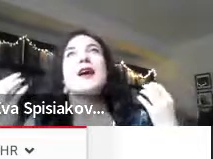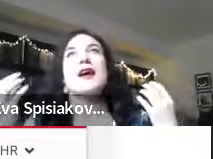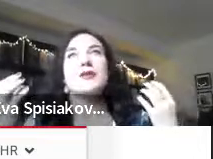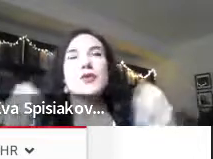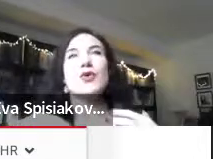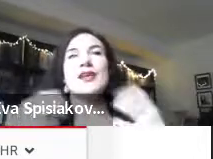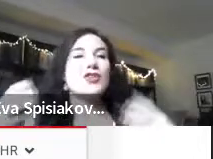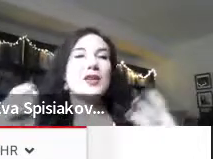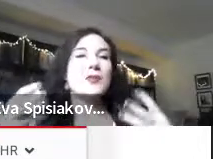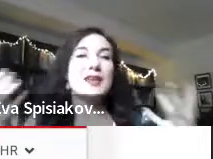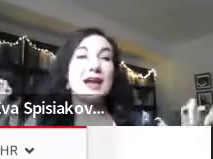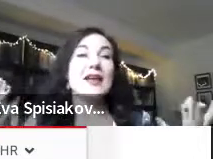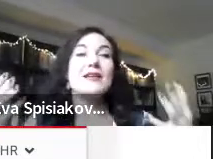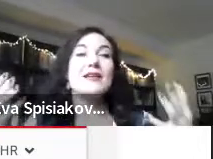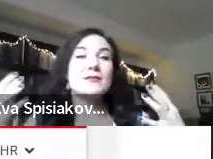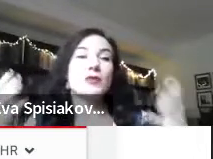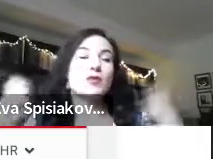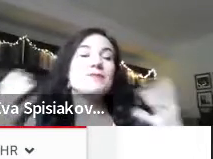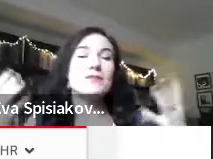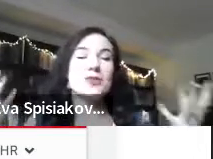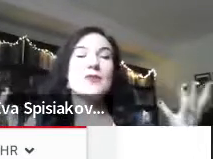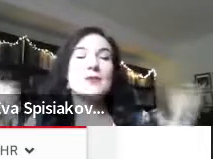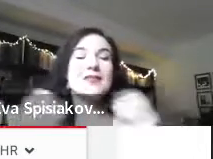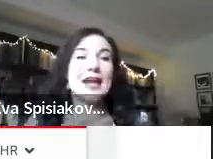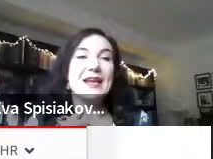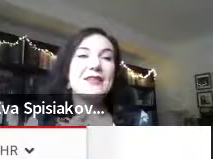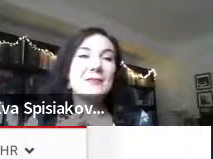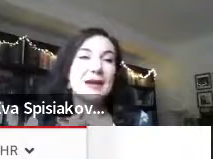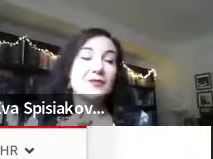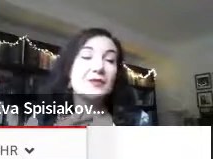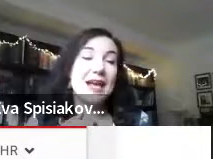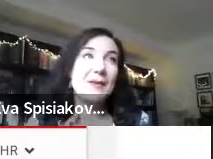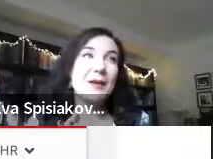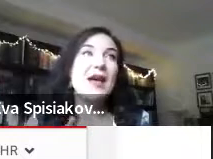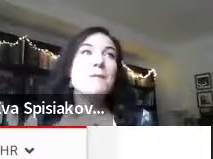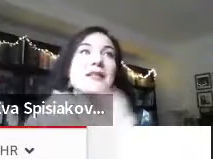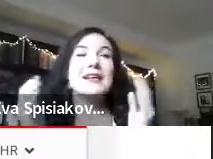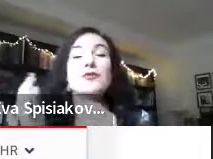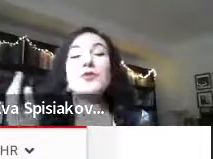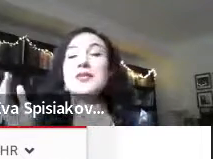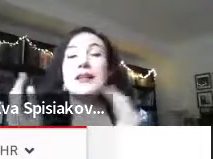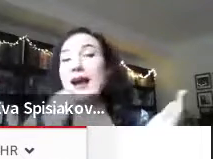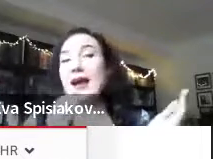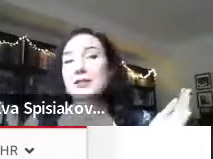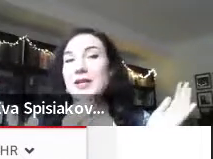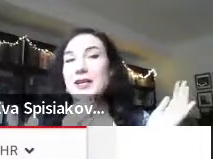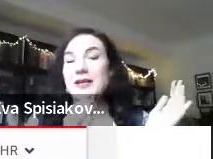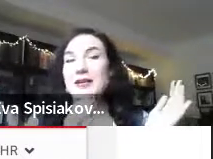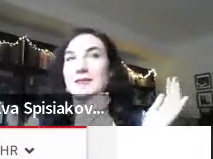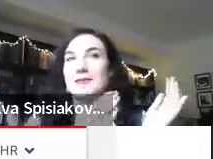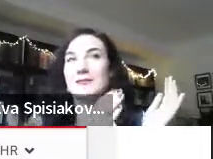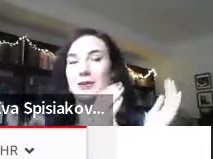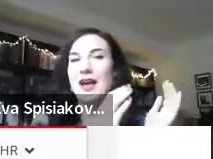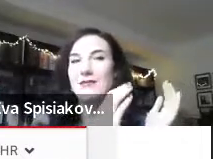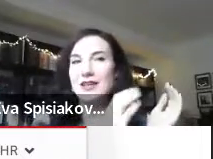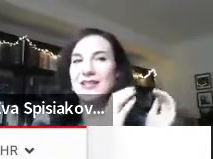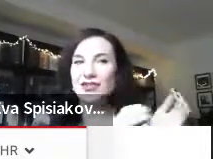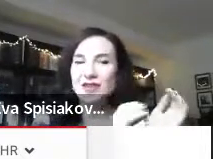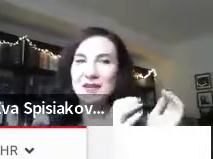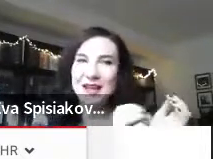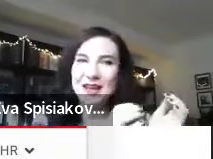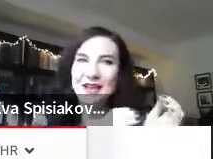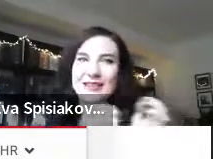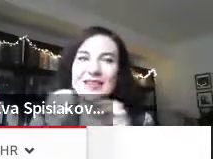because the more engagement we gain, or newspapers gain, the better for them. But there is, of course, a line between,